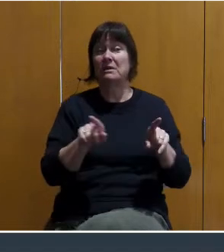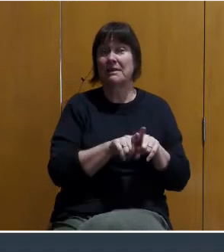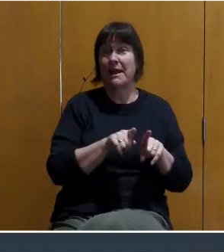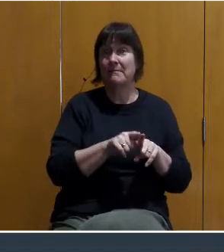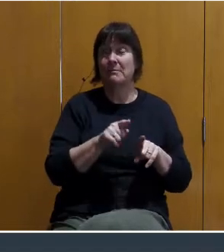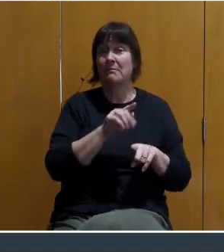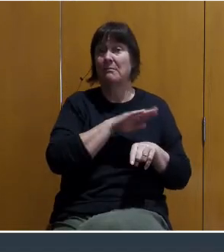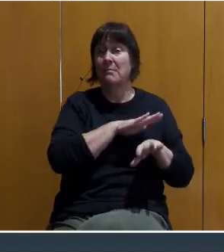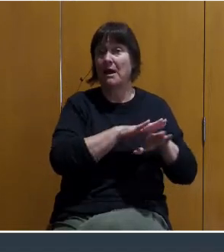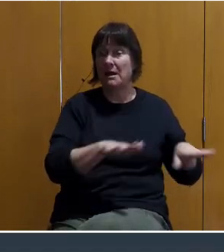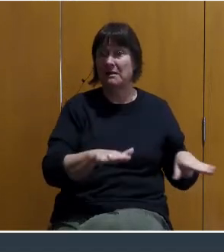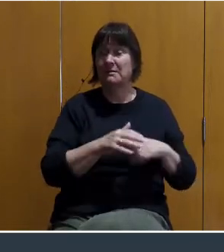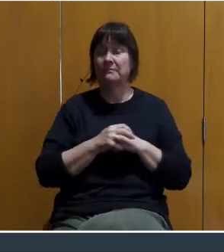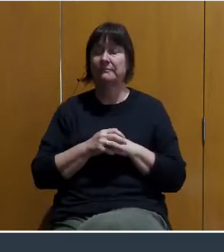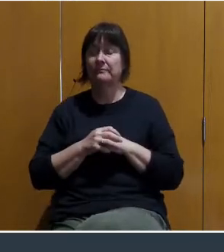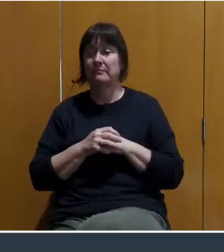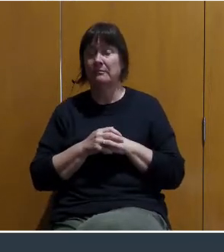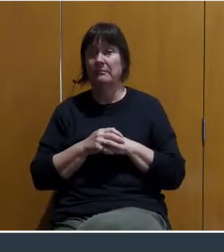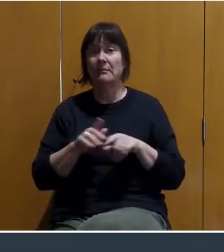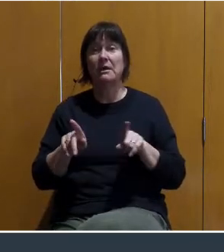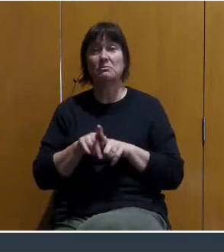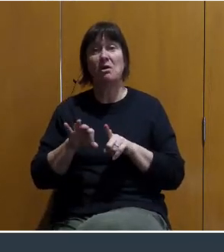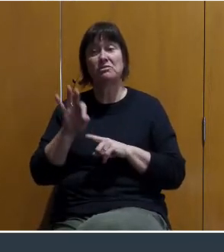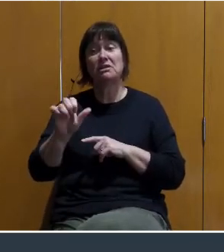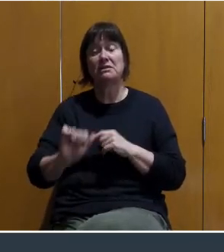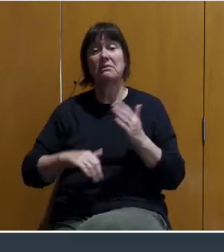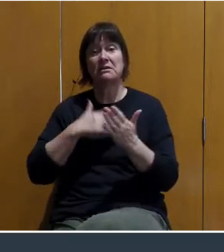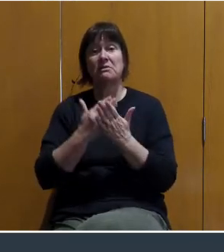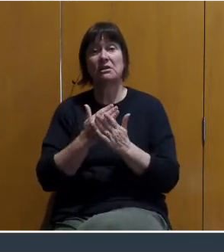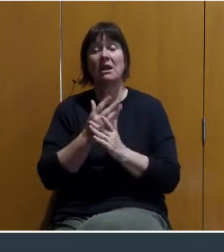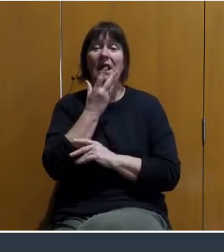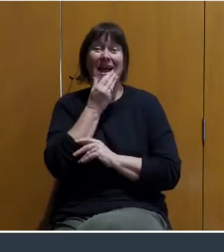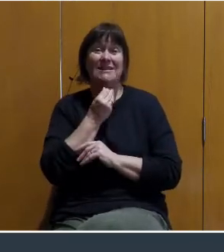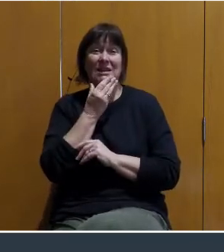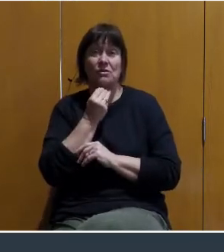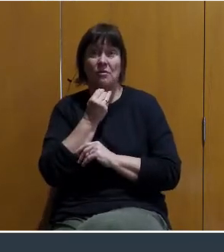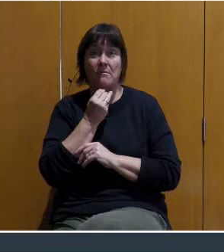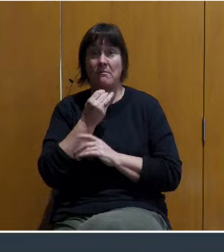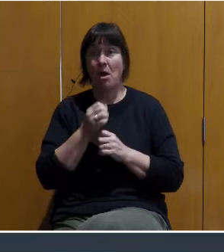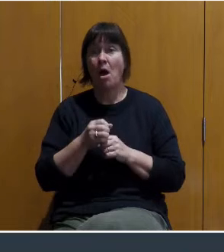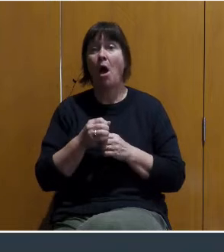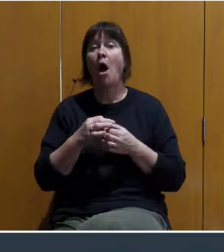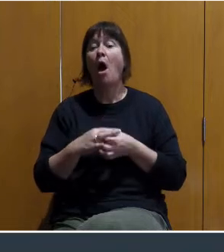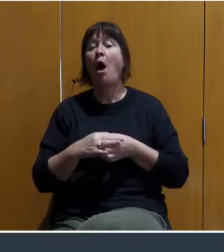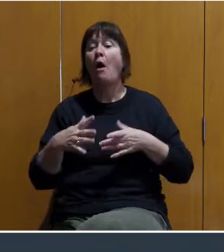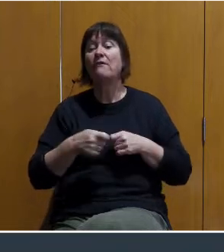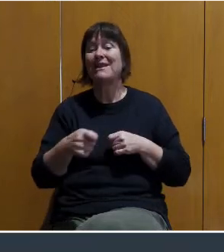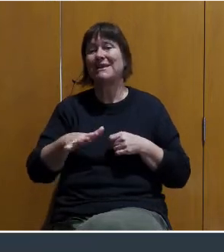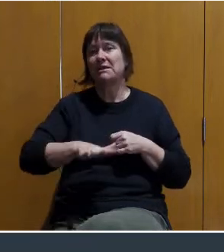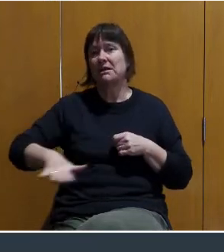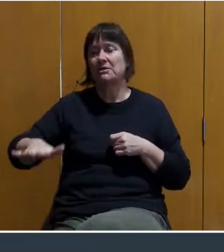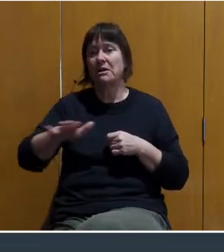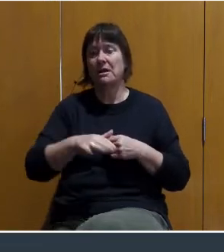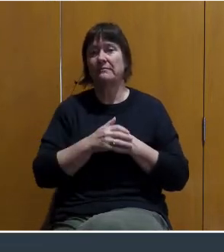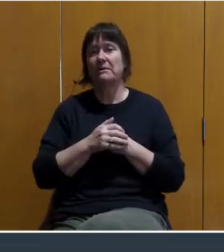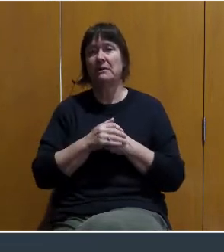I'd also suggested in my submission the idea of an interim off-lead area. Now, if you've